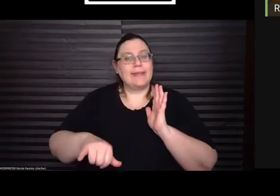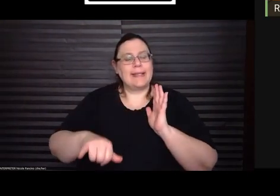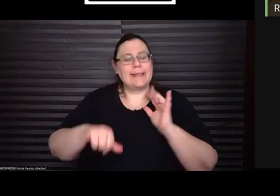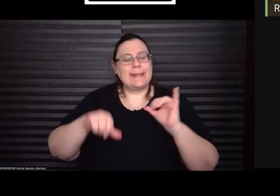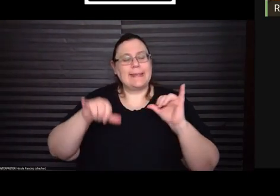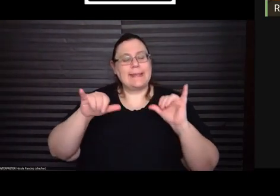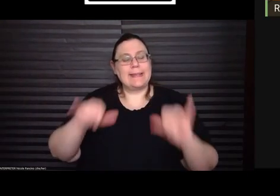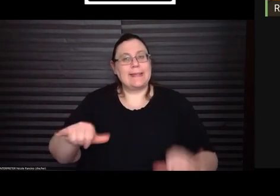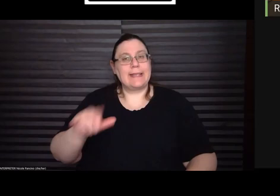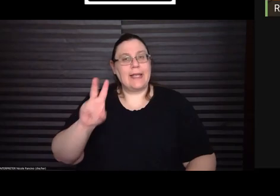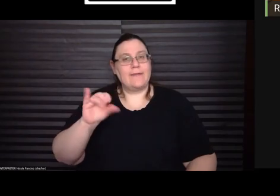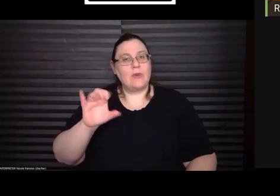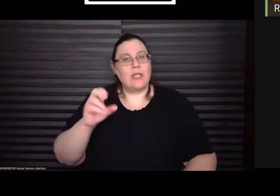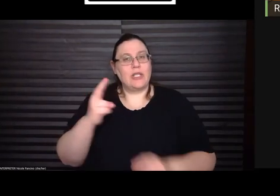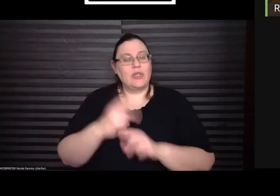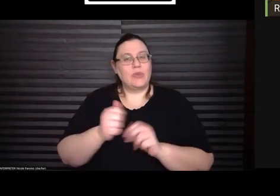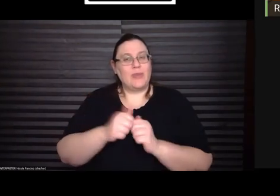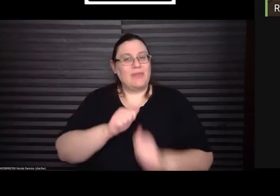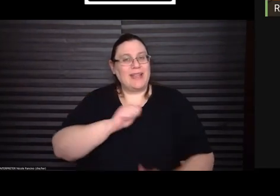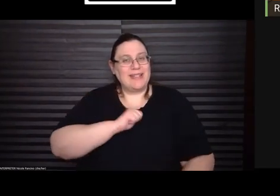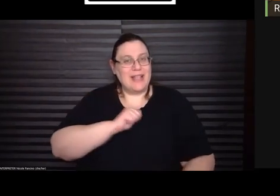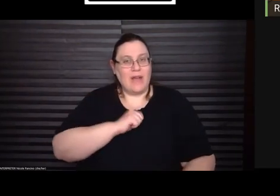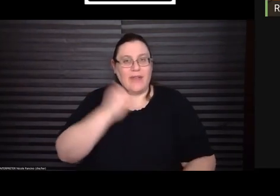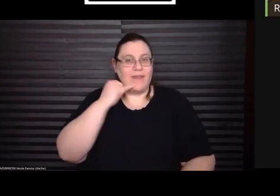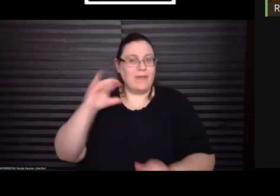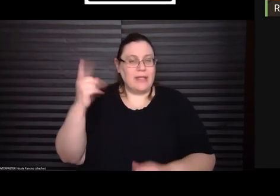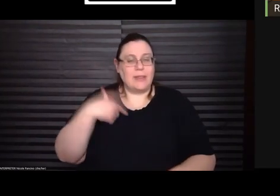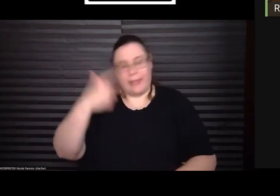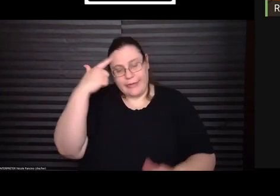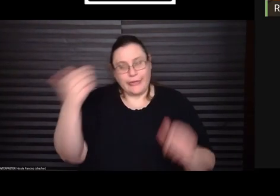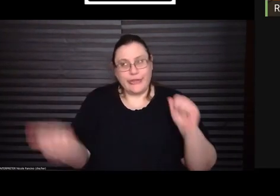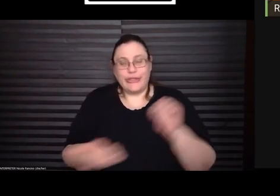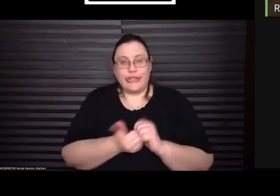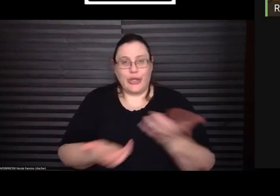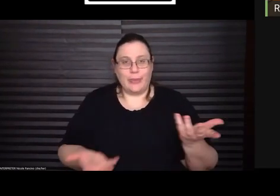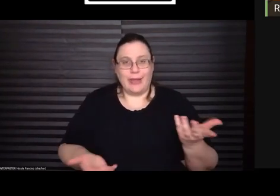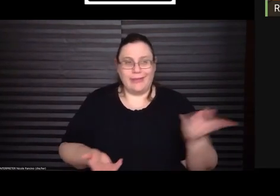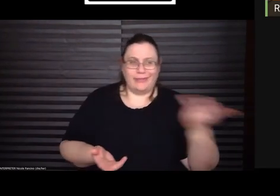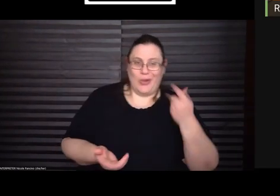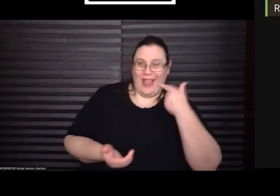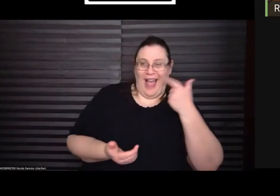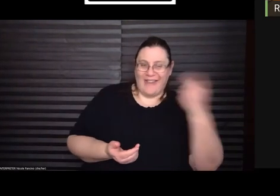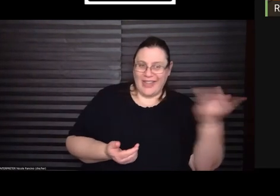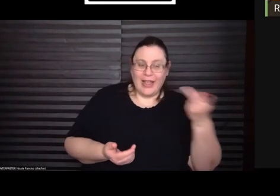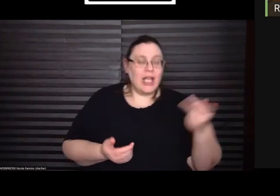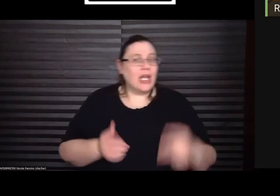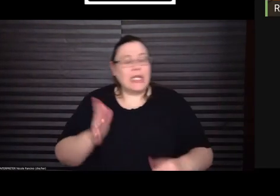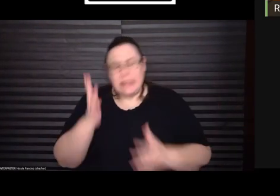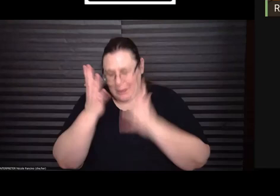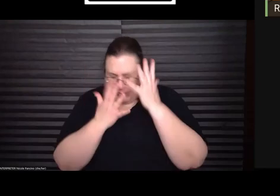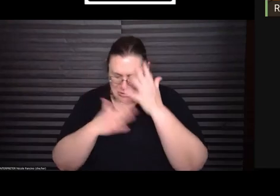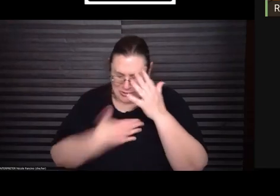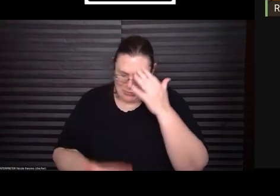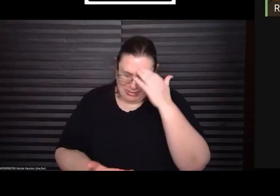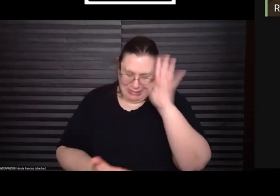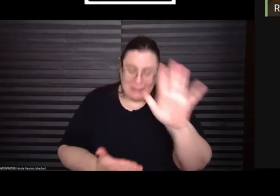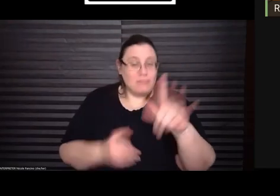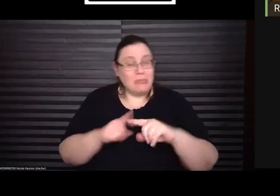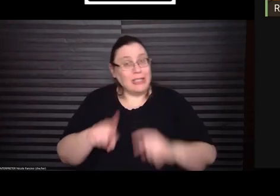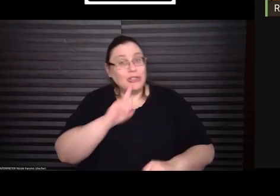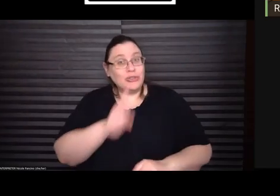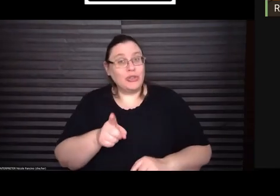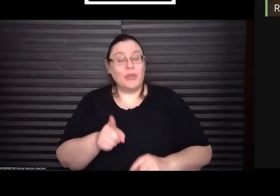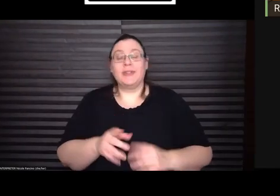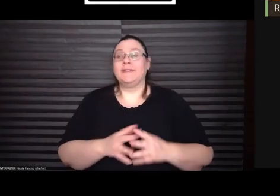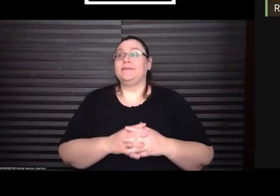I recognize that voice. It's the same voice that I use to myself when I've done something stupid, right? This is so embarrassing to admit, but